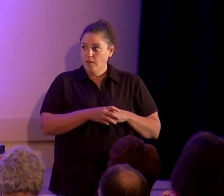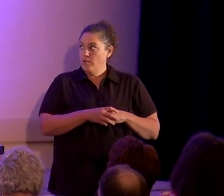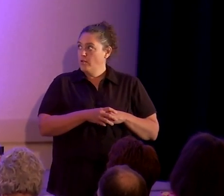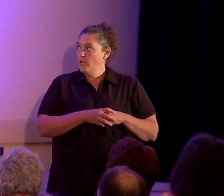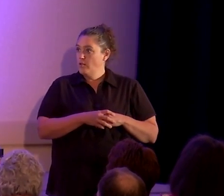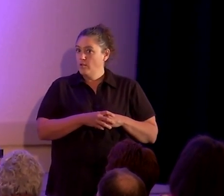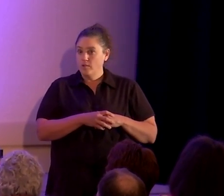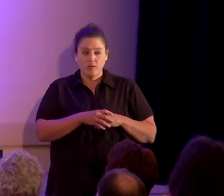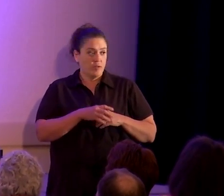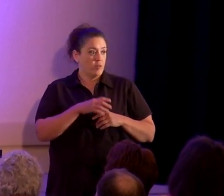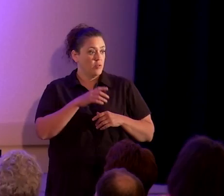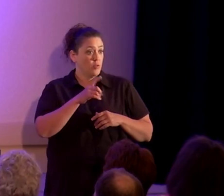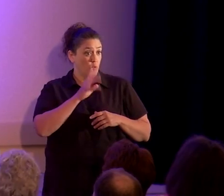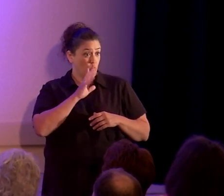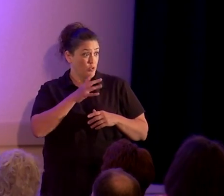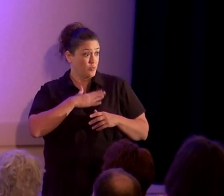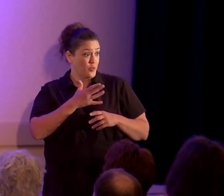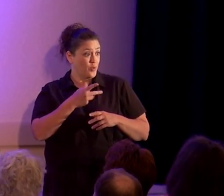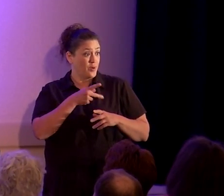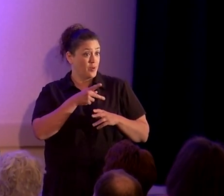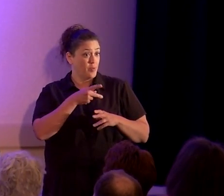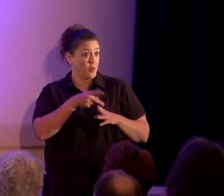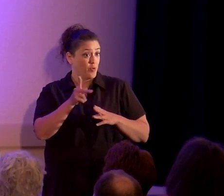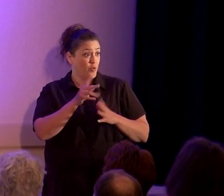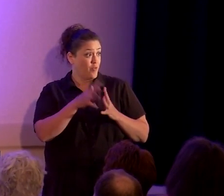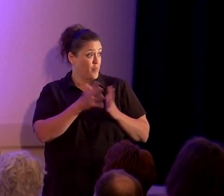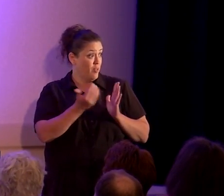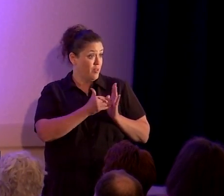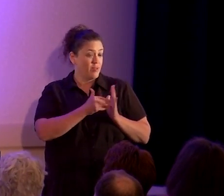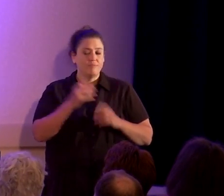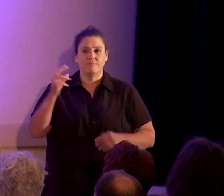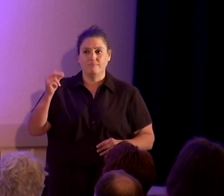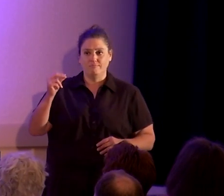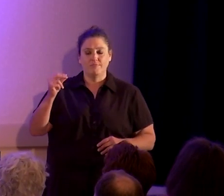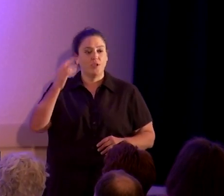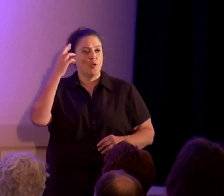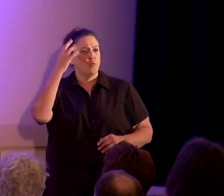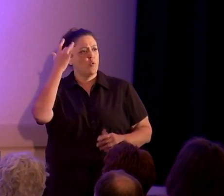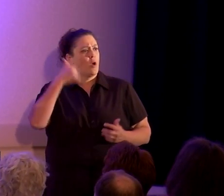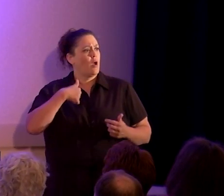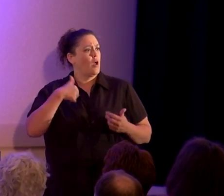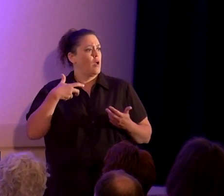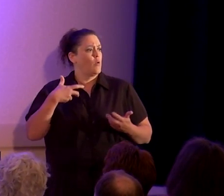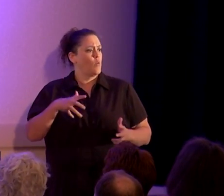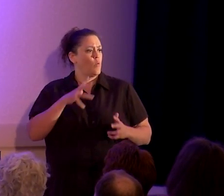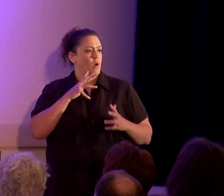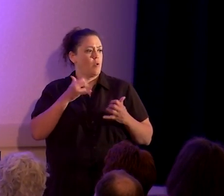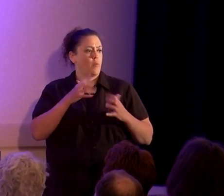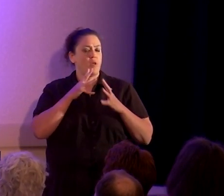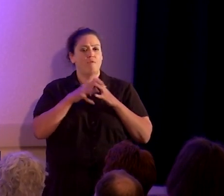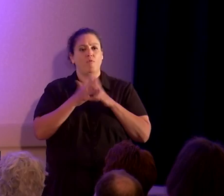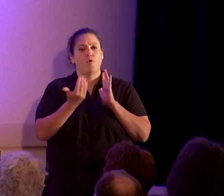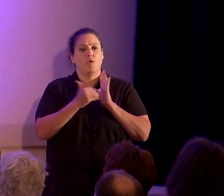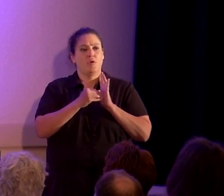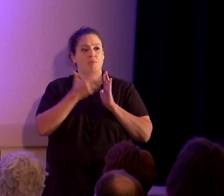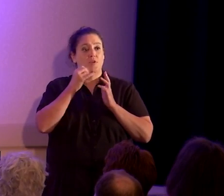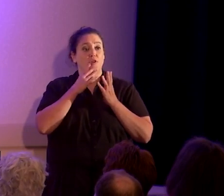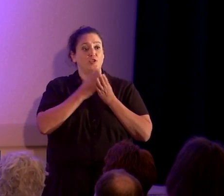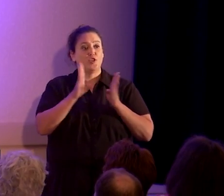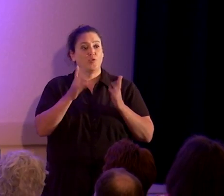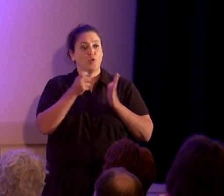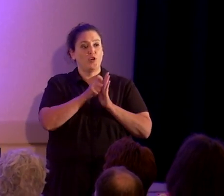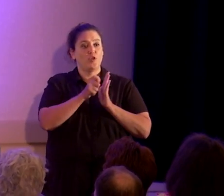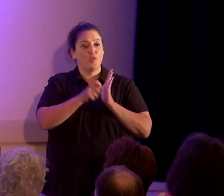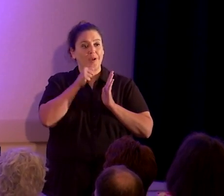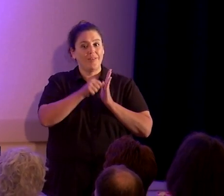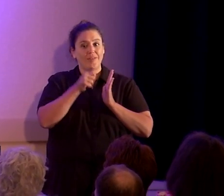ever play pro football again? No. Why? So, the reason I won't play pro football again is because generally when you write a letter titled I was